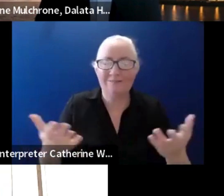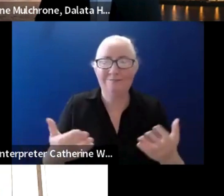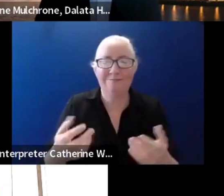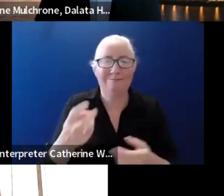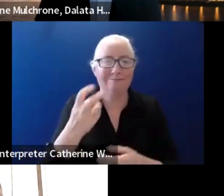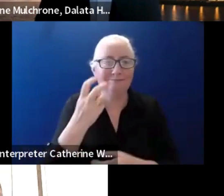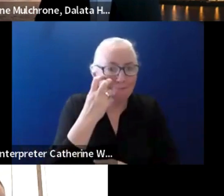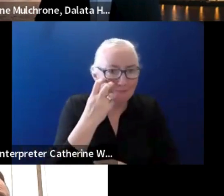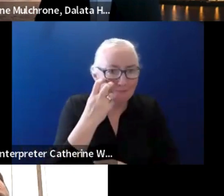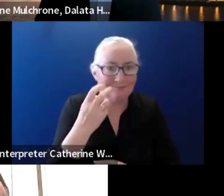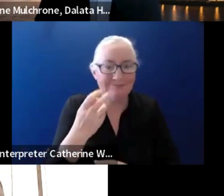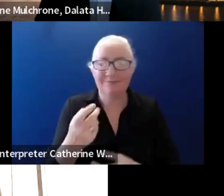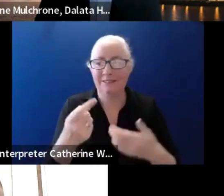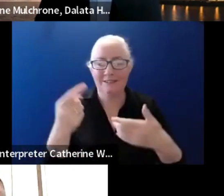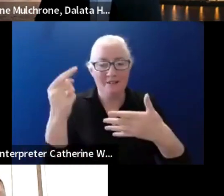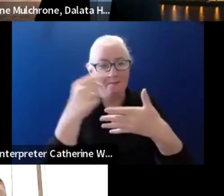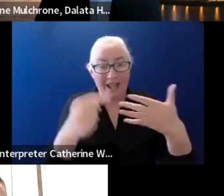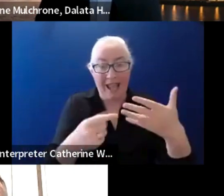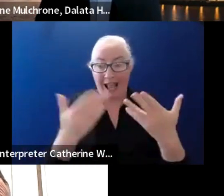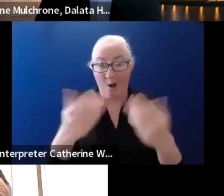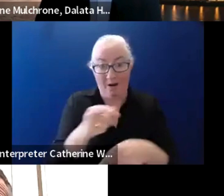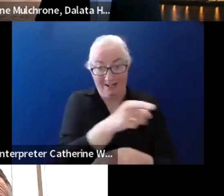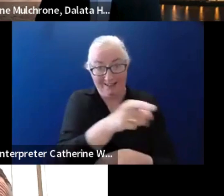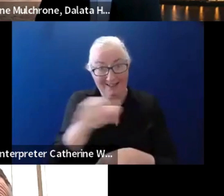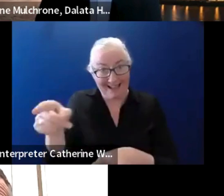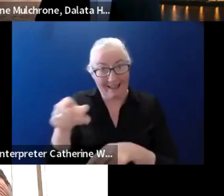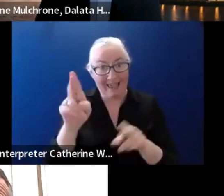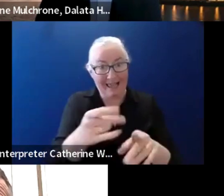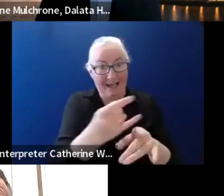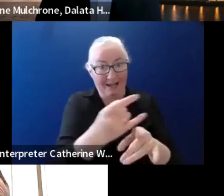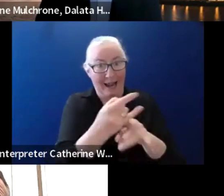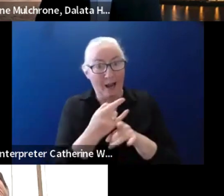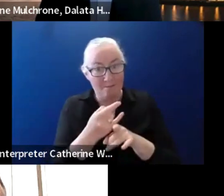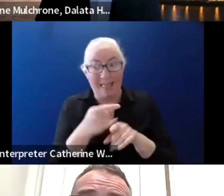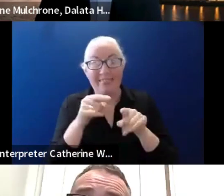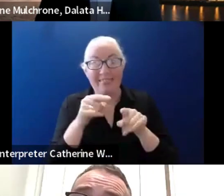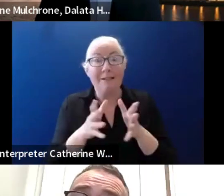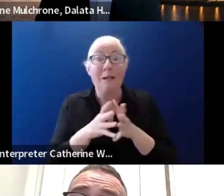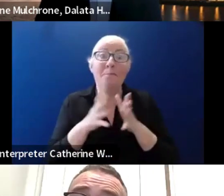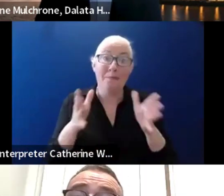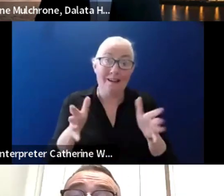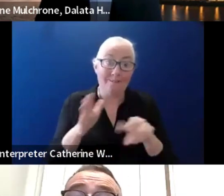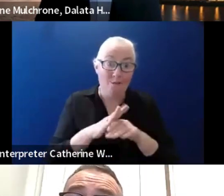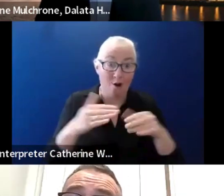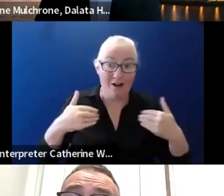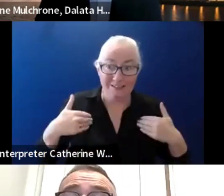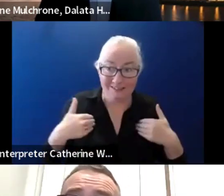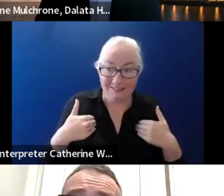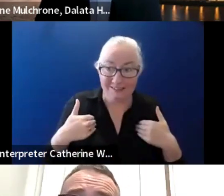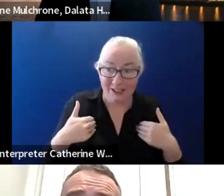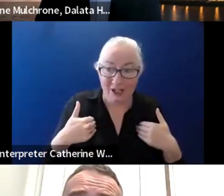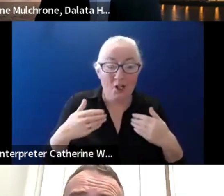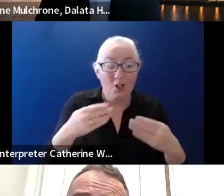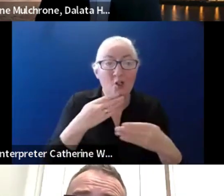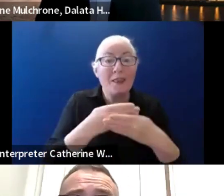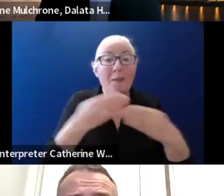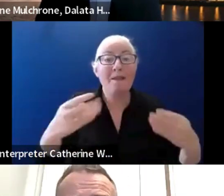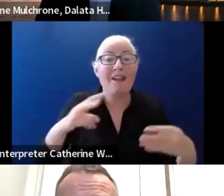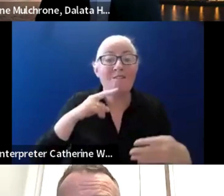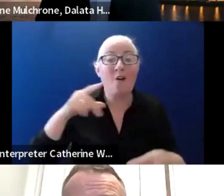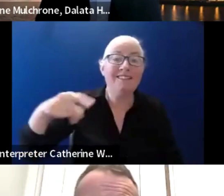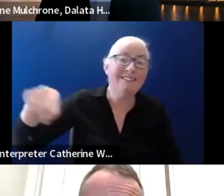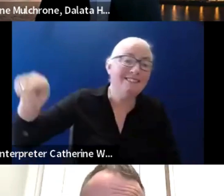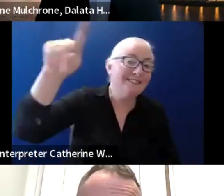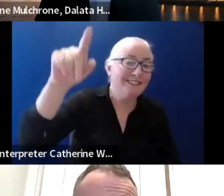impairment, and how they can help. That's been the big thing for us, and that's where some of the big voices who didn't understand it, now